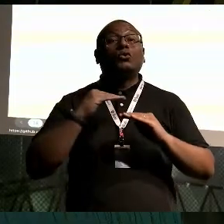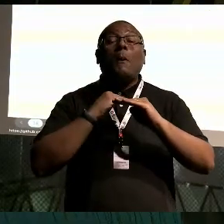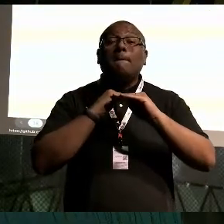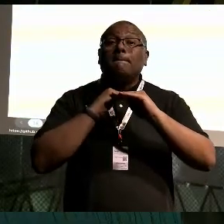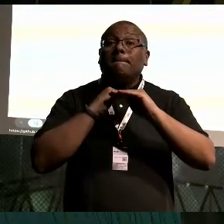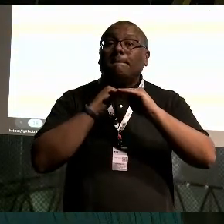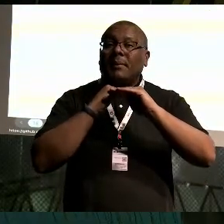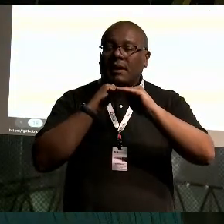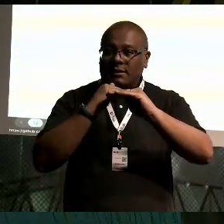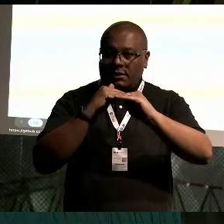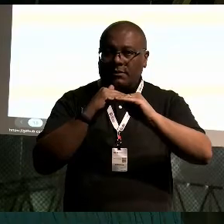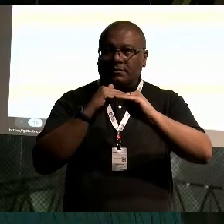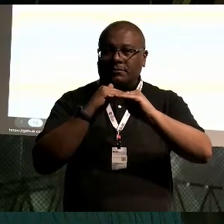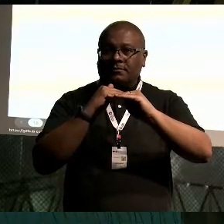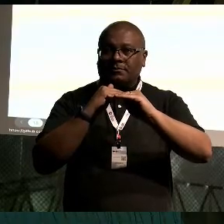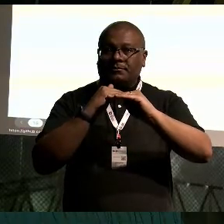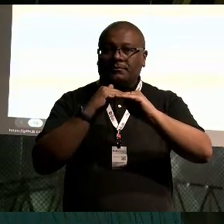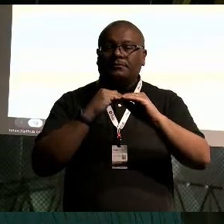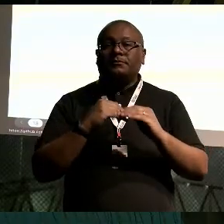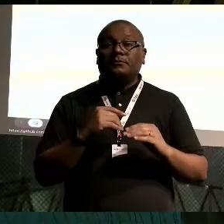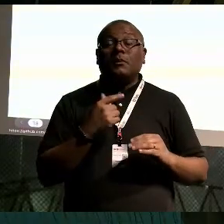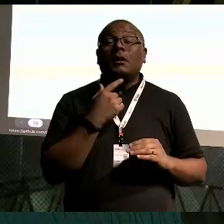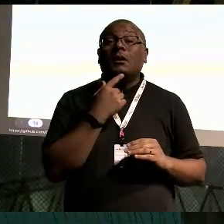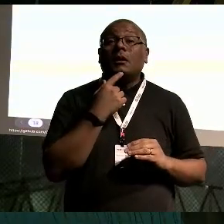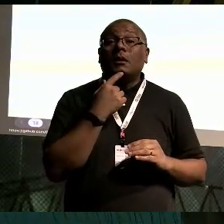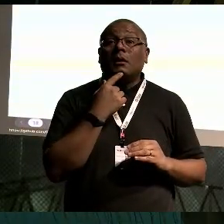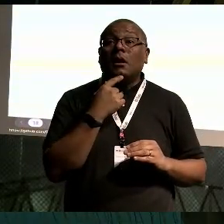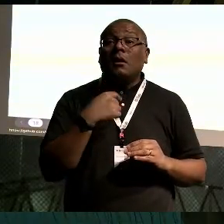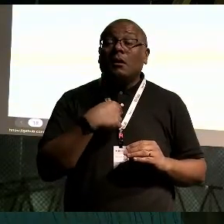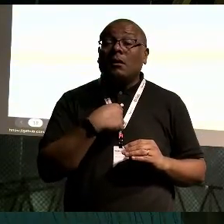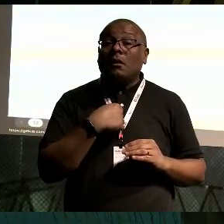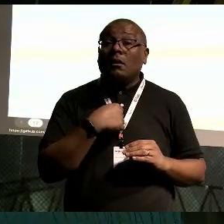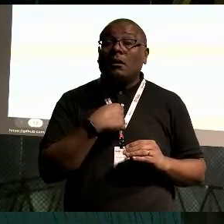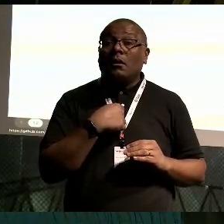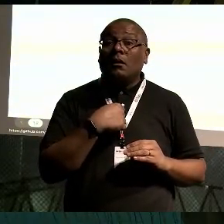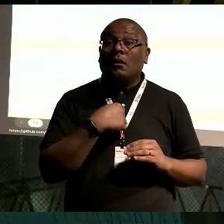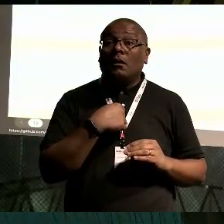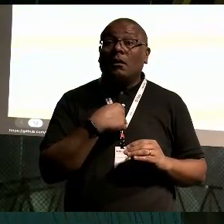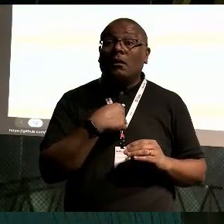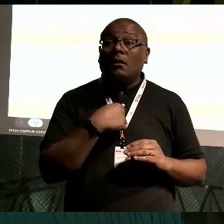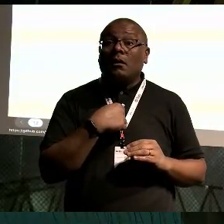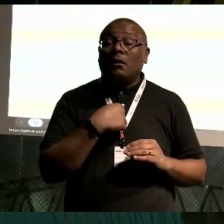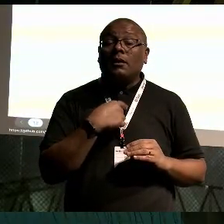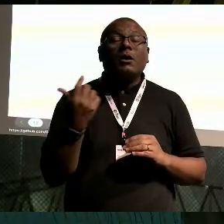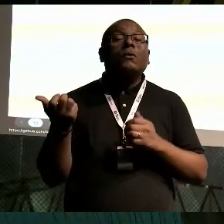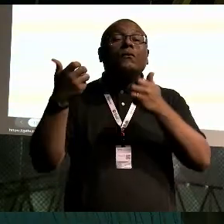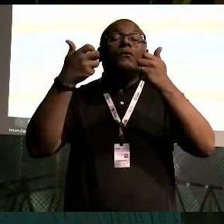lot of patterns, but I'm trying to go through them as fast as I can before the time runs out.